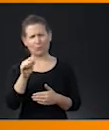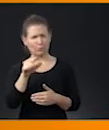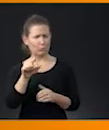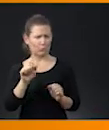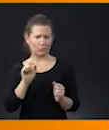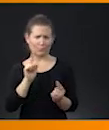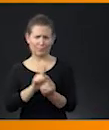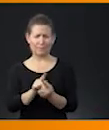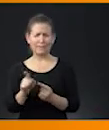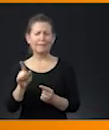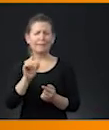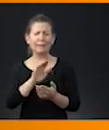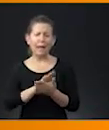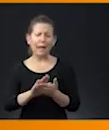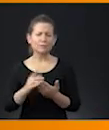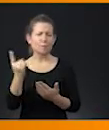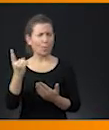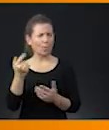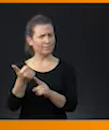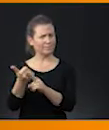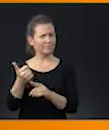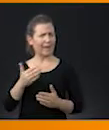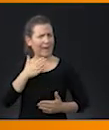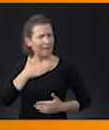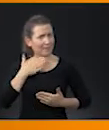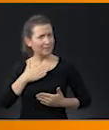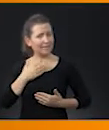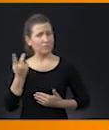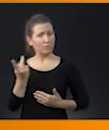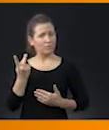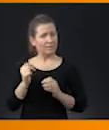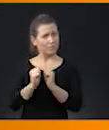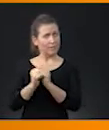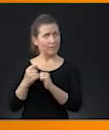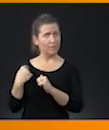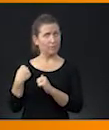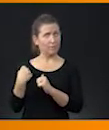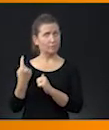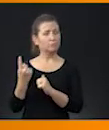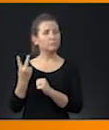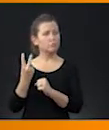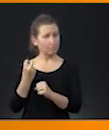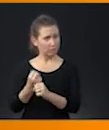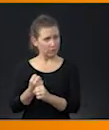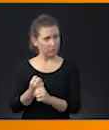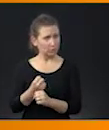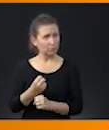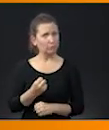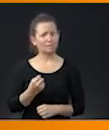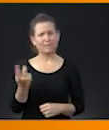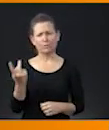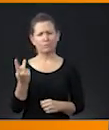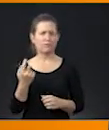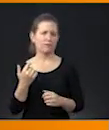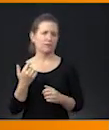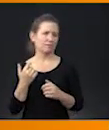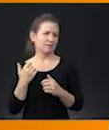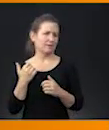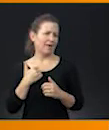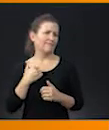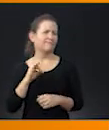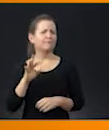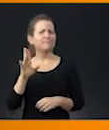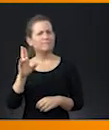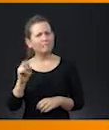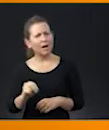always happy, and we've been together going on 2 years. And it's just we have a lot of fun. We